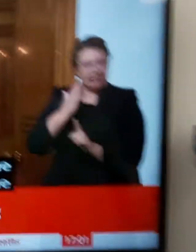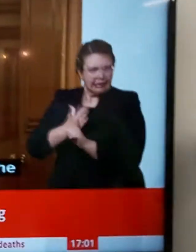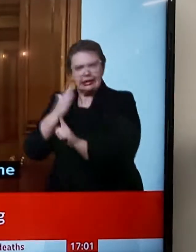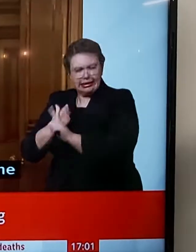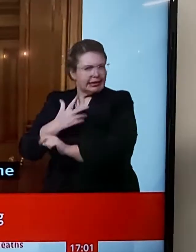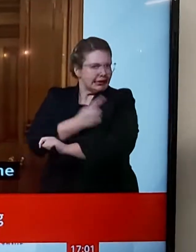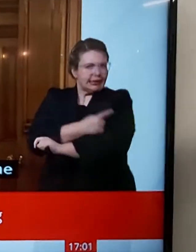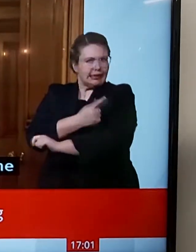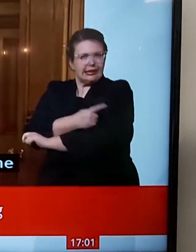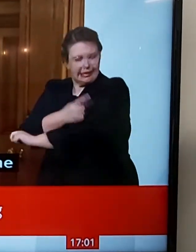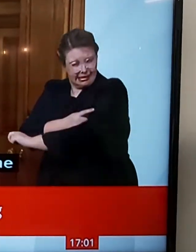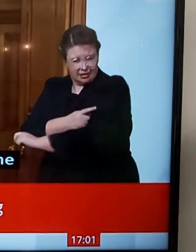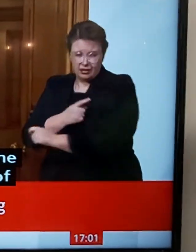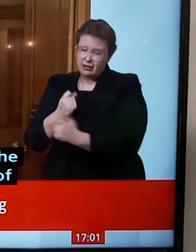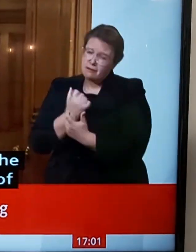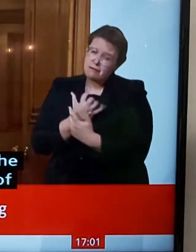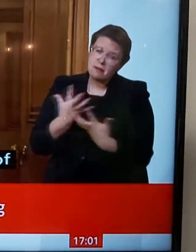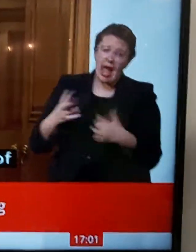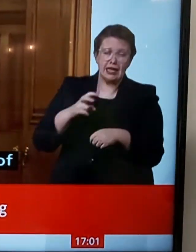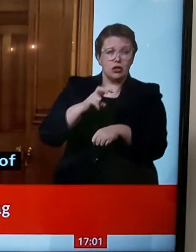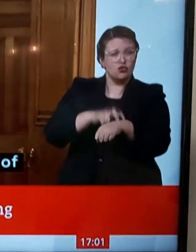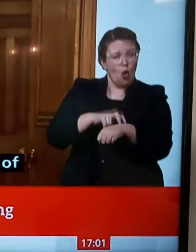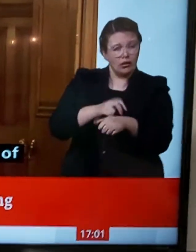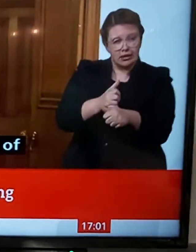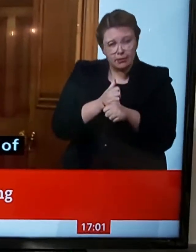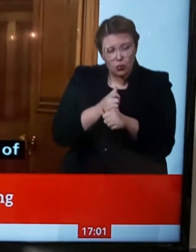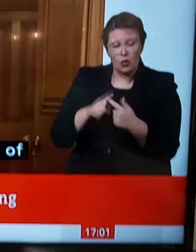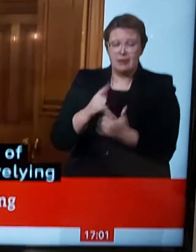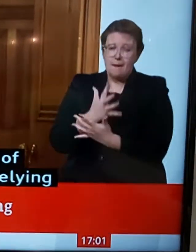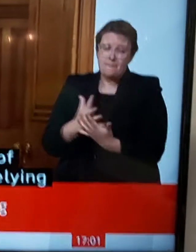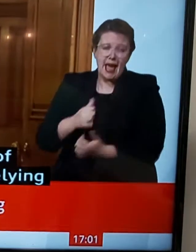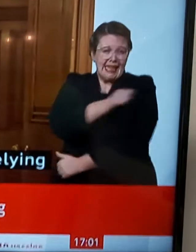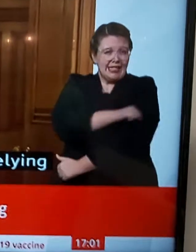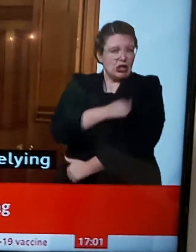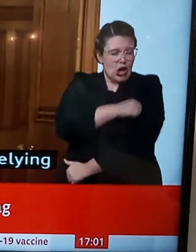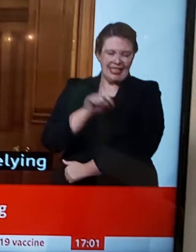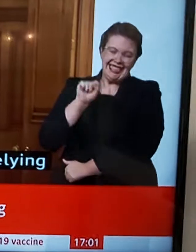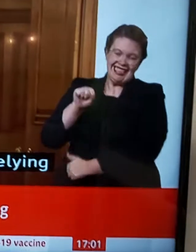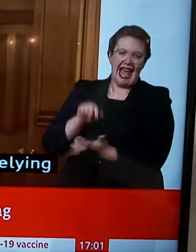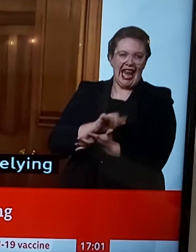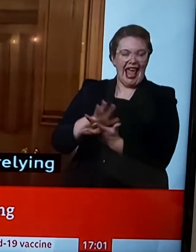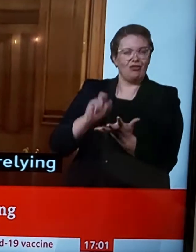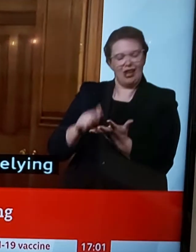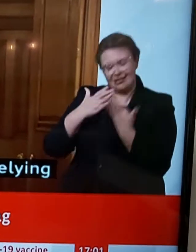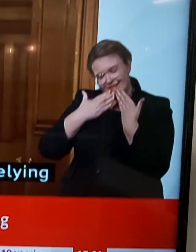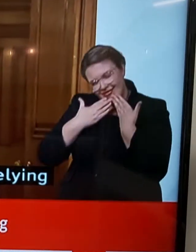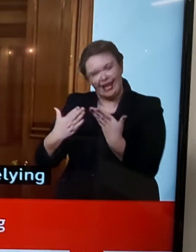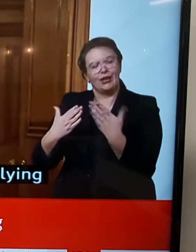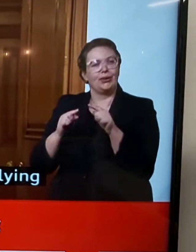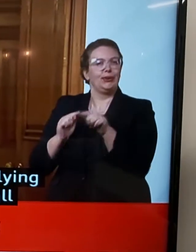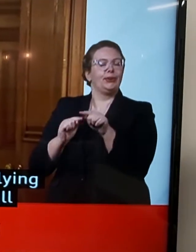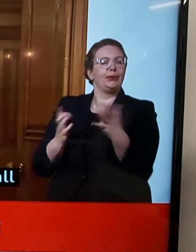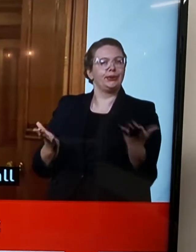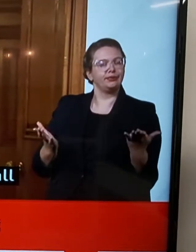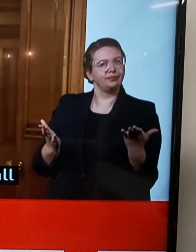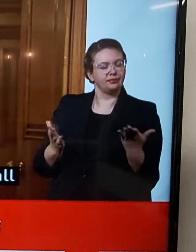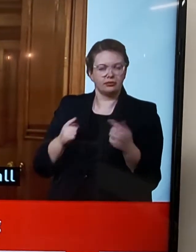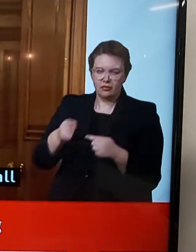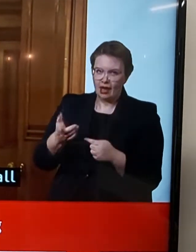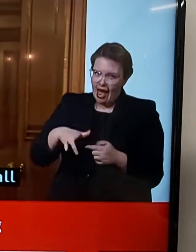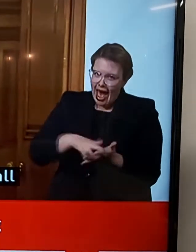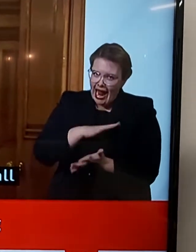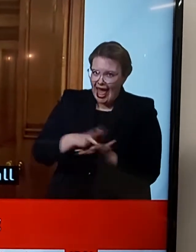and the nurses and all the staff of our NHS. And it's thanks to their effort, the most colossal in